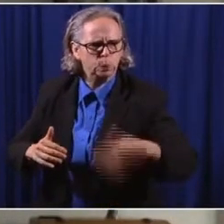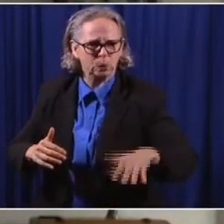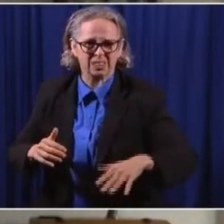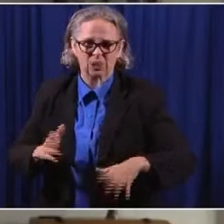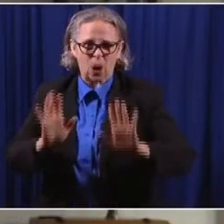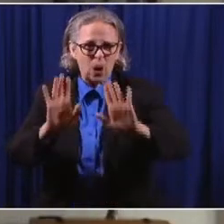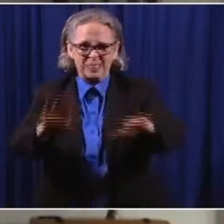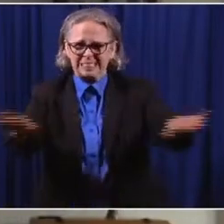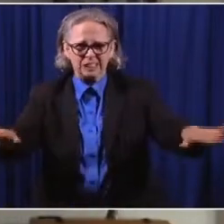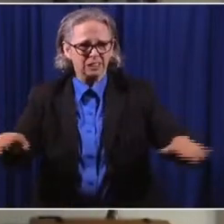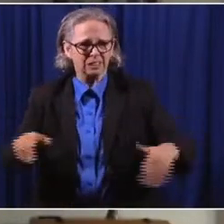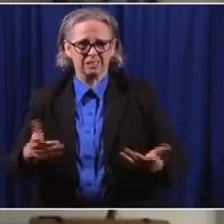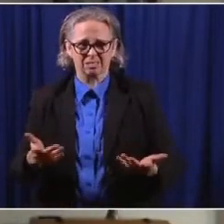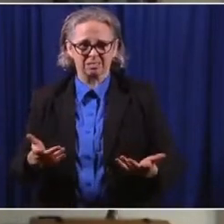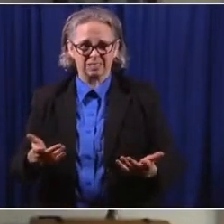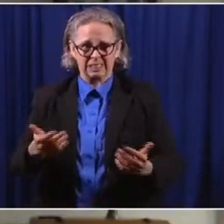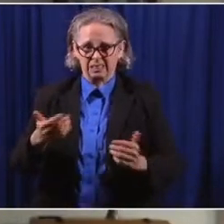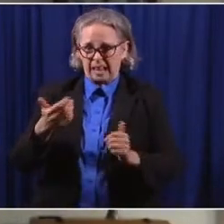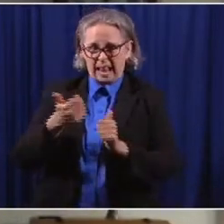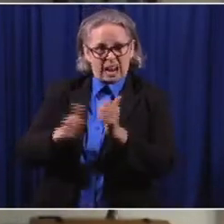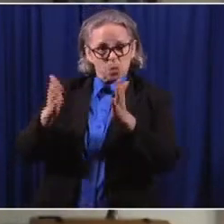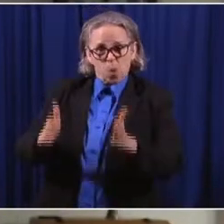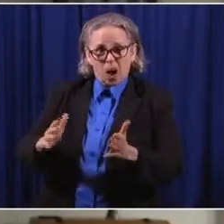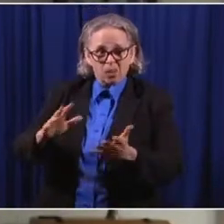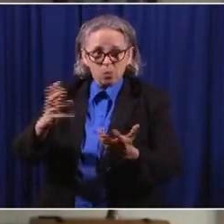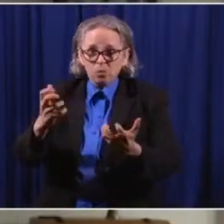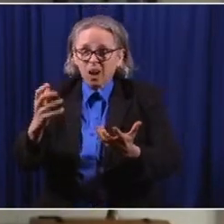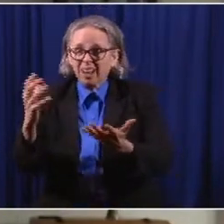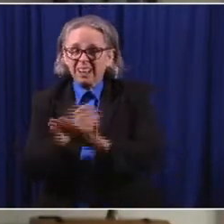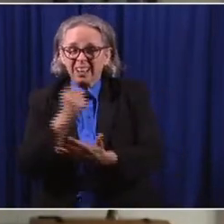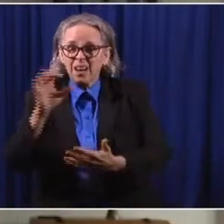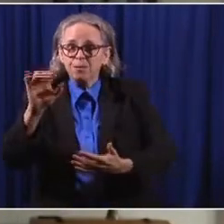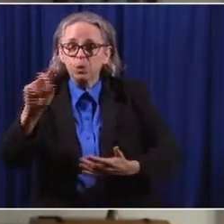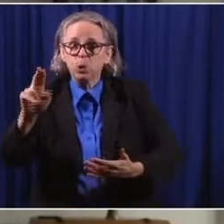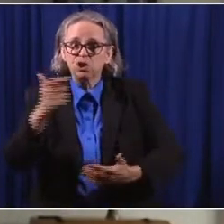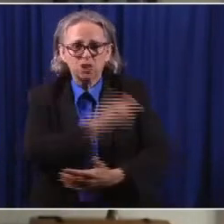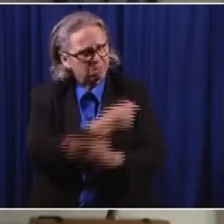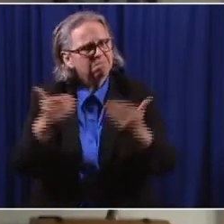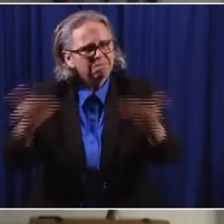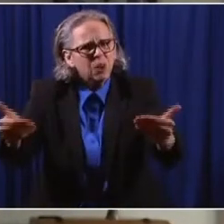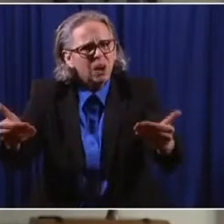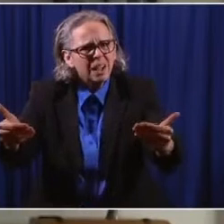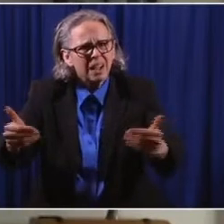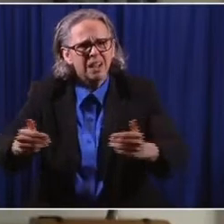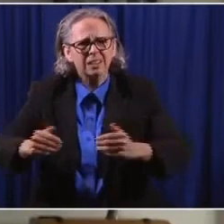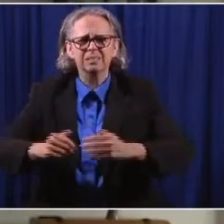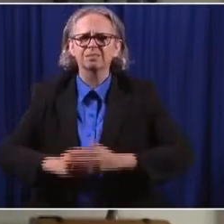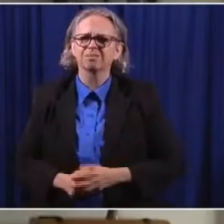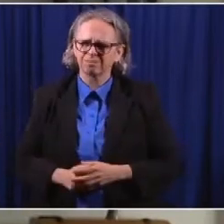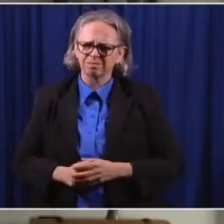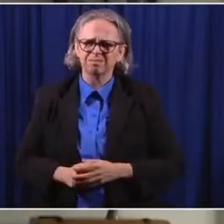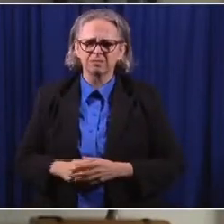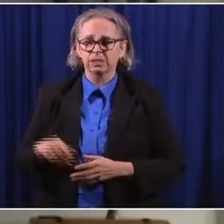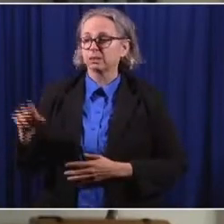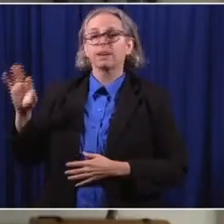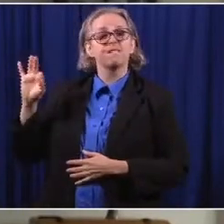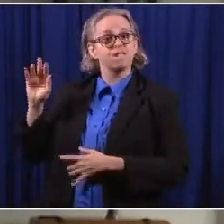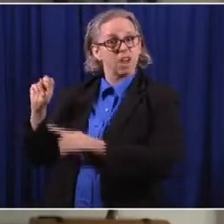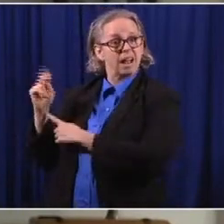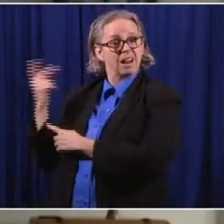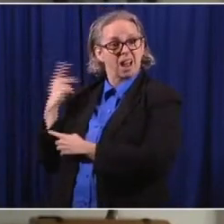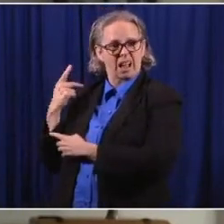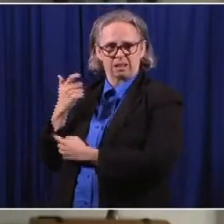the flu. Anybody who can should do so. The First Lady and I will be getting vaccinated today, and then the Lieutenant Governor will be